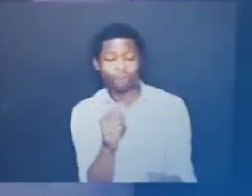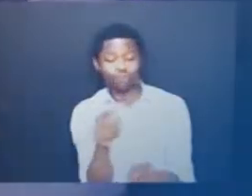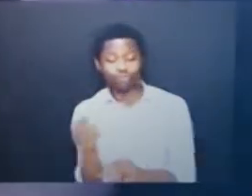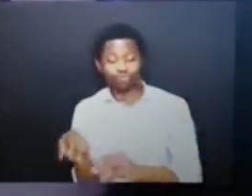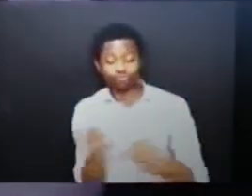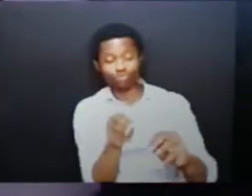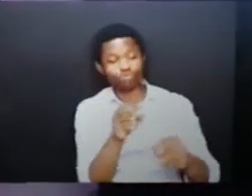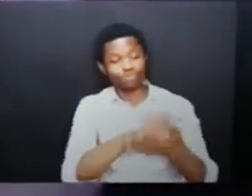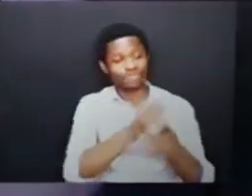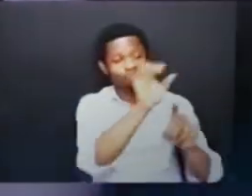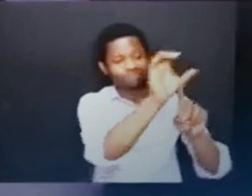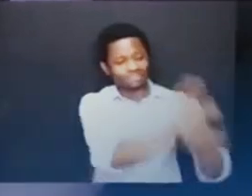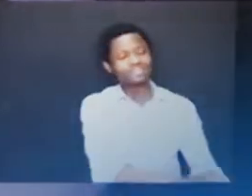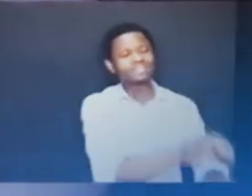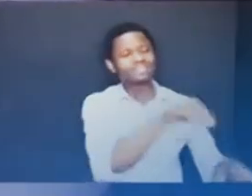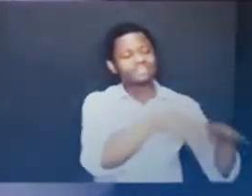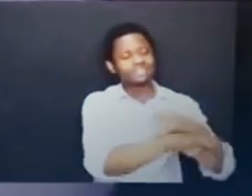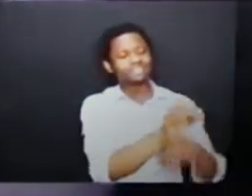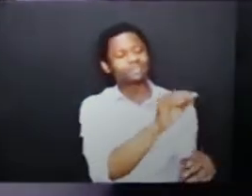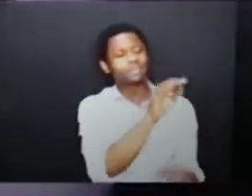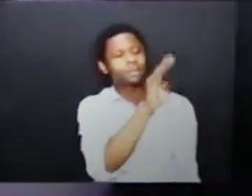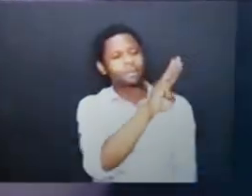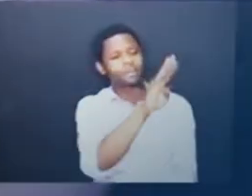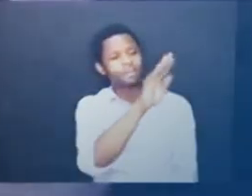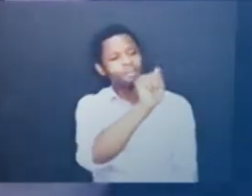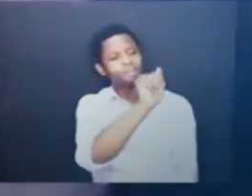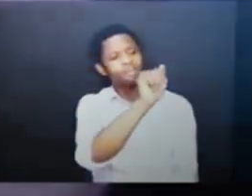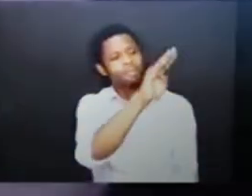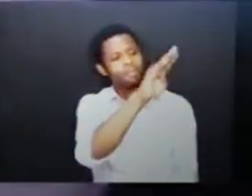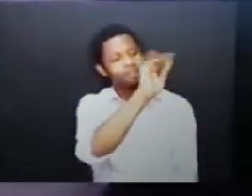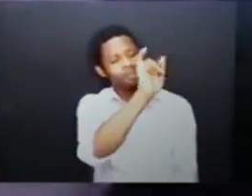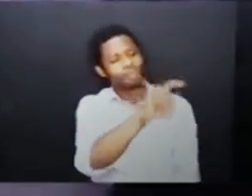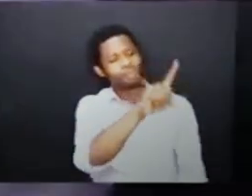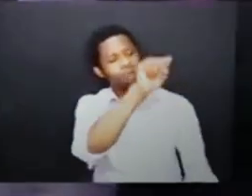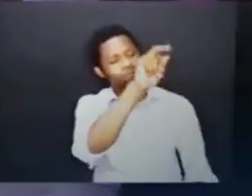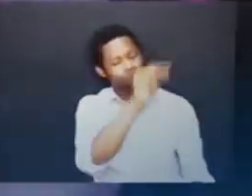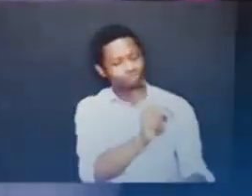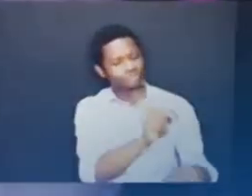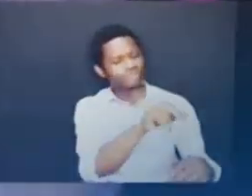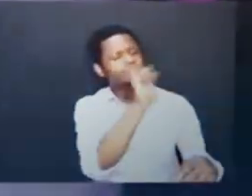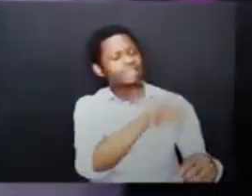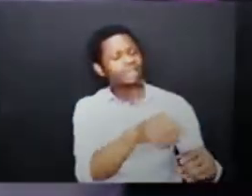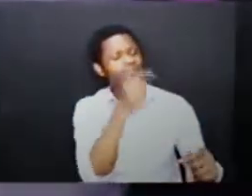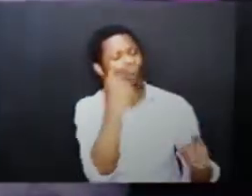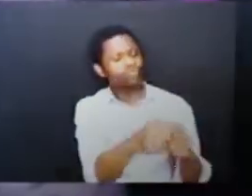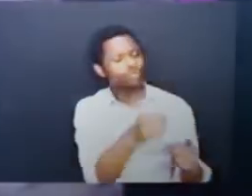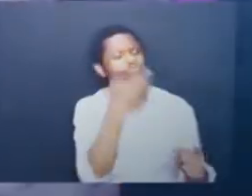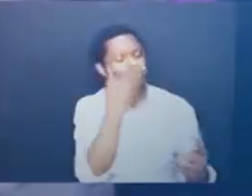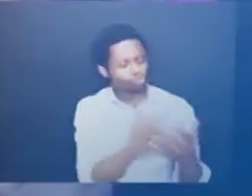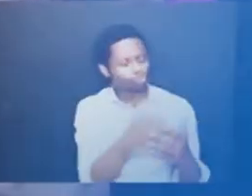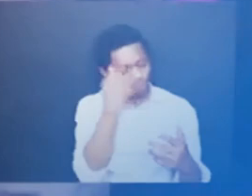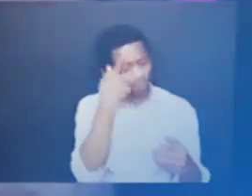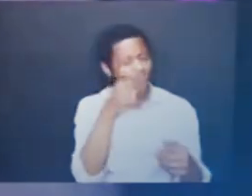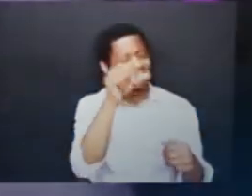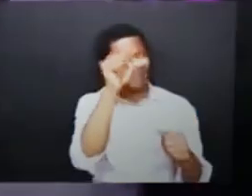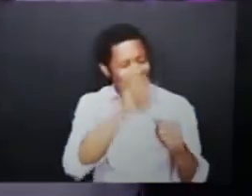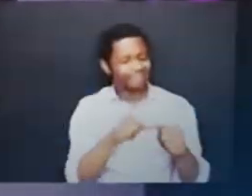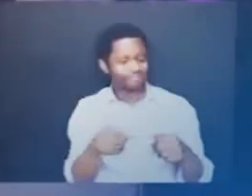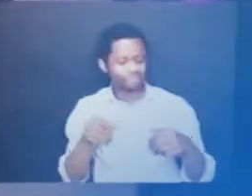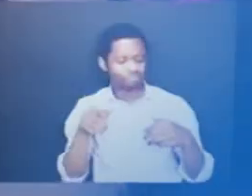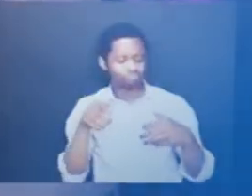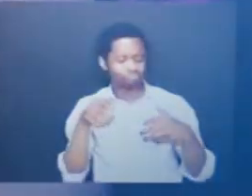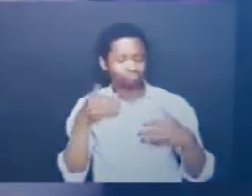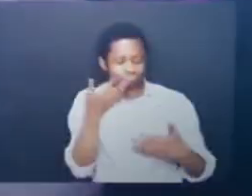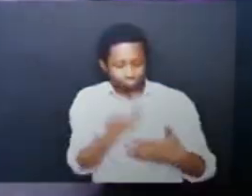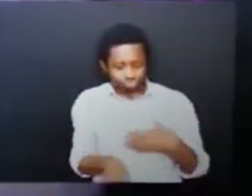I believe that it is word for every generation of believers. In every